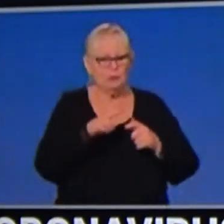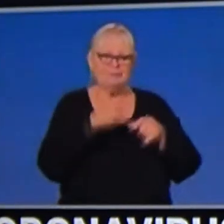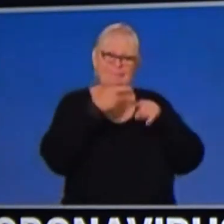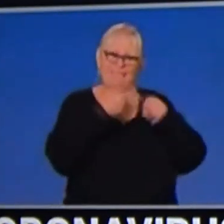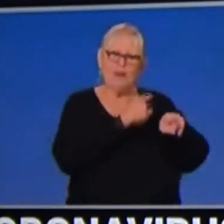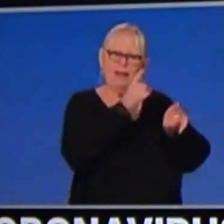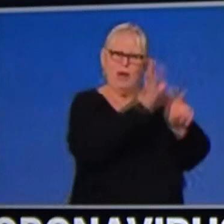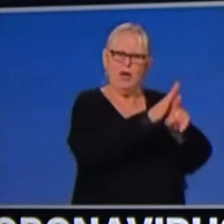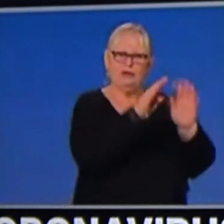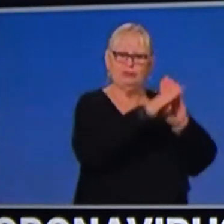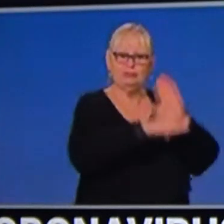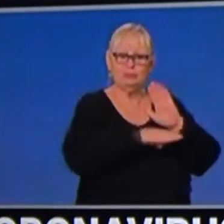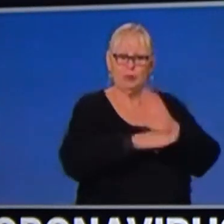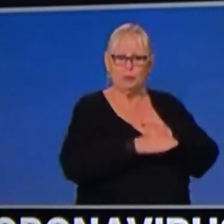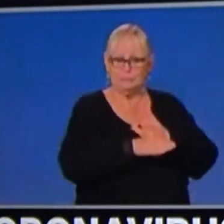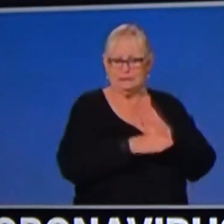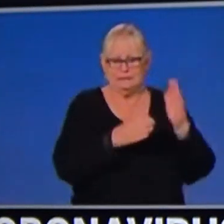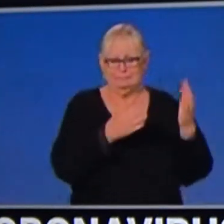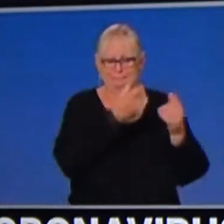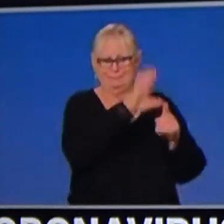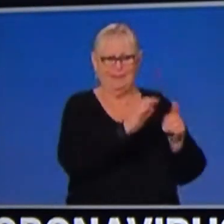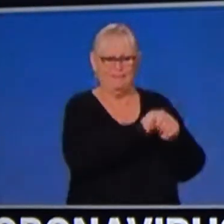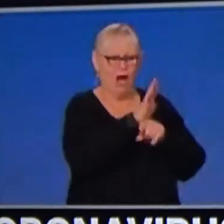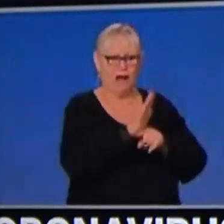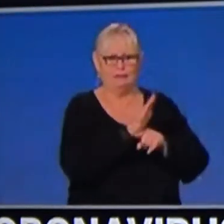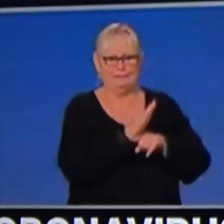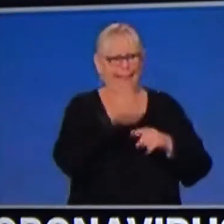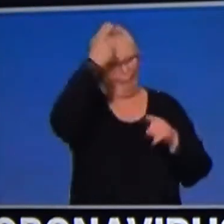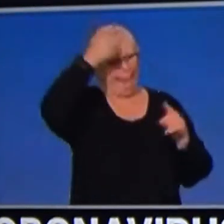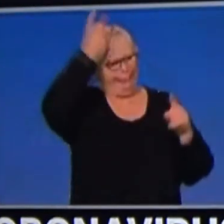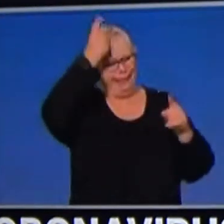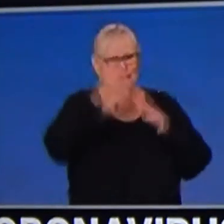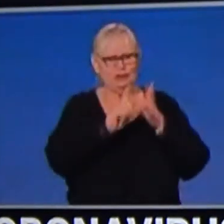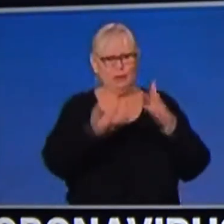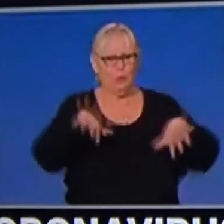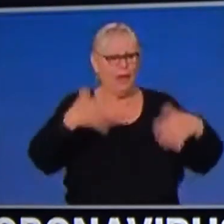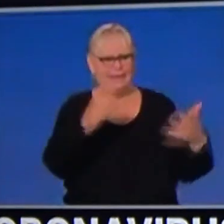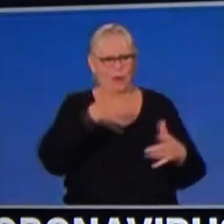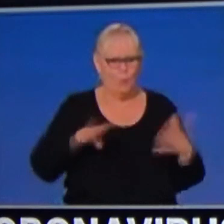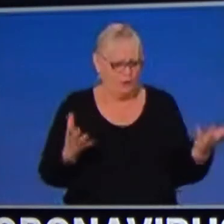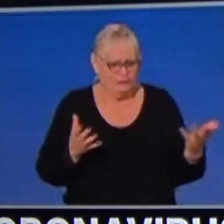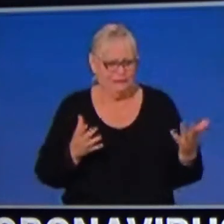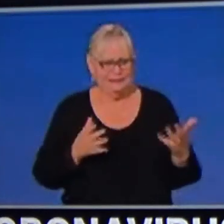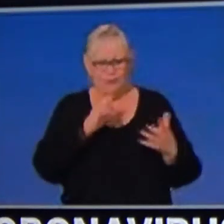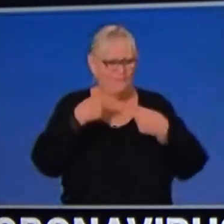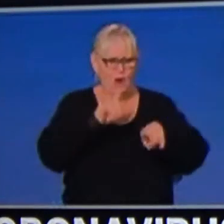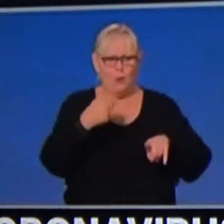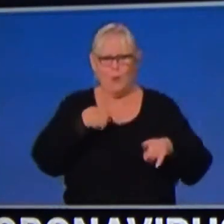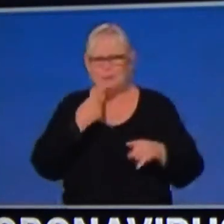rules, but getting those protections in place. And I want to stress this about the automated contact